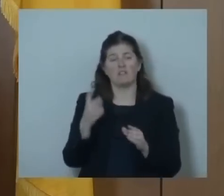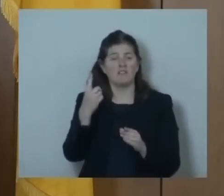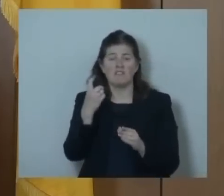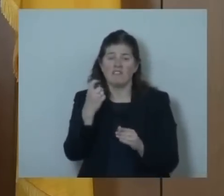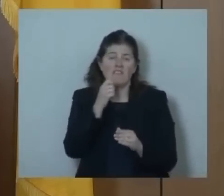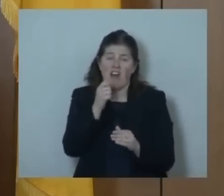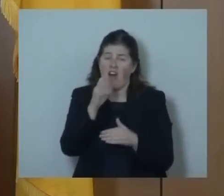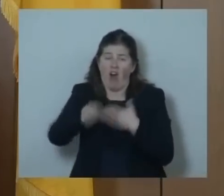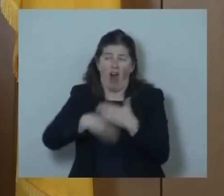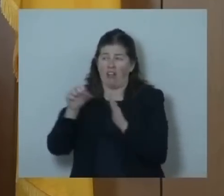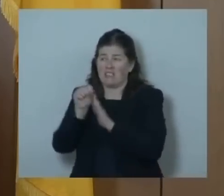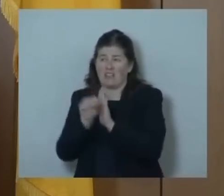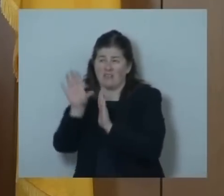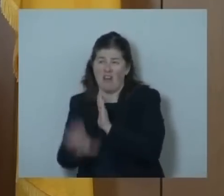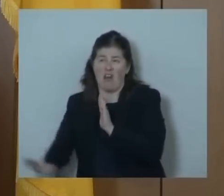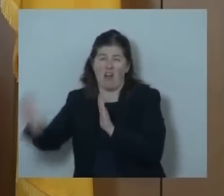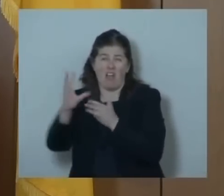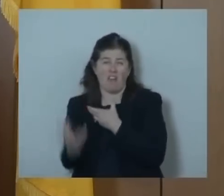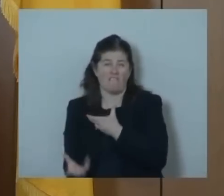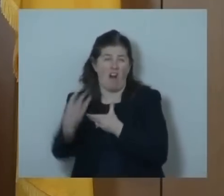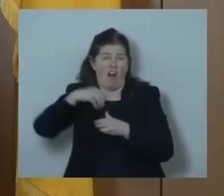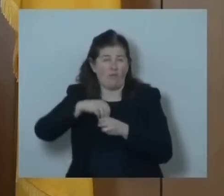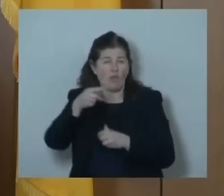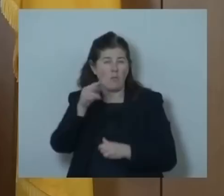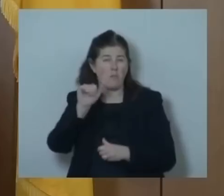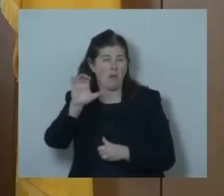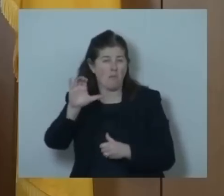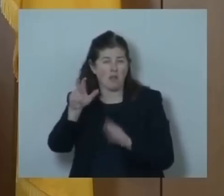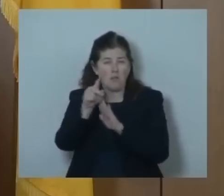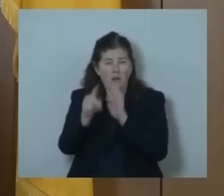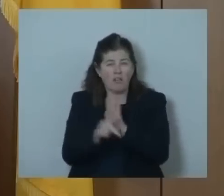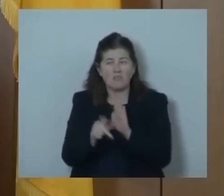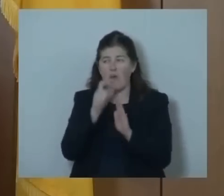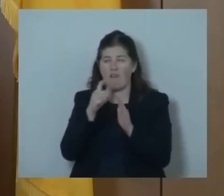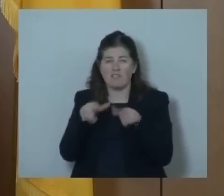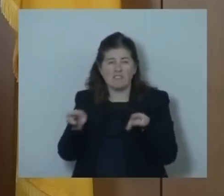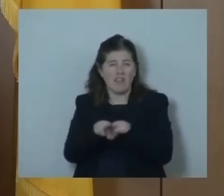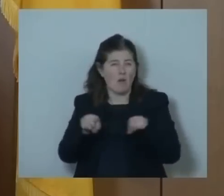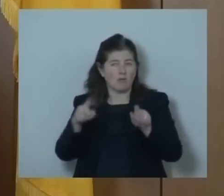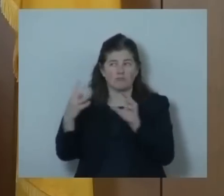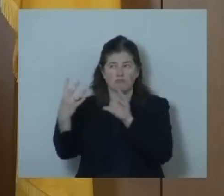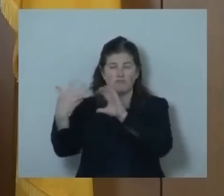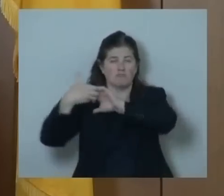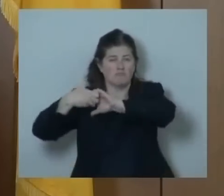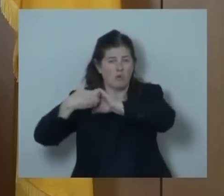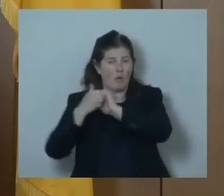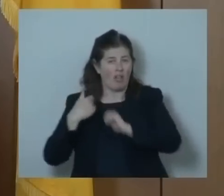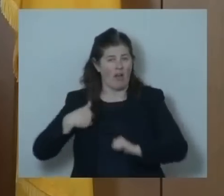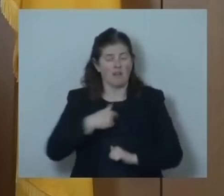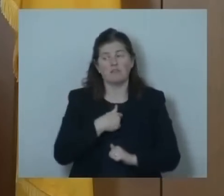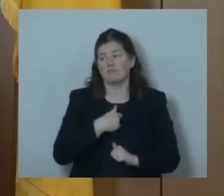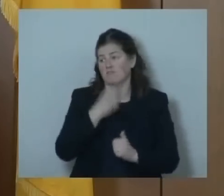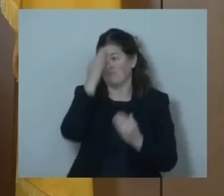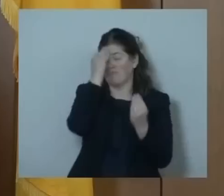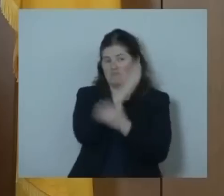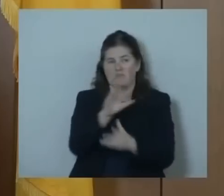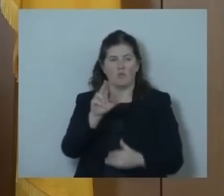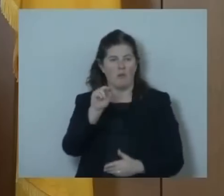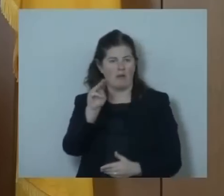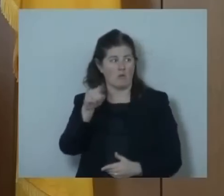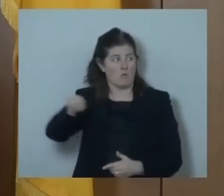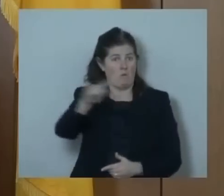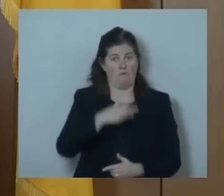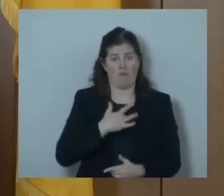is engaged in public policy. They don't have that same opportunity in the same way. And I want New Mexicans to feel, I